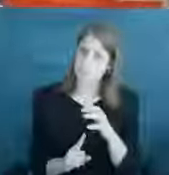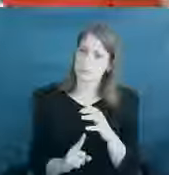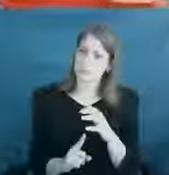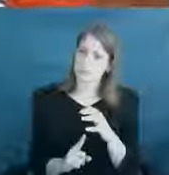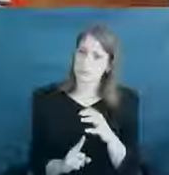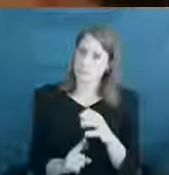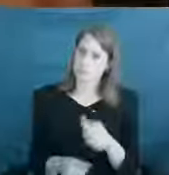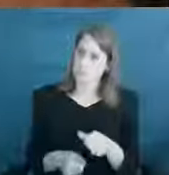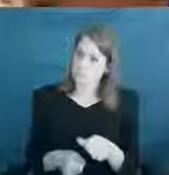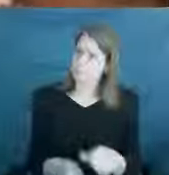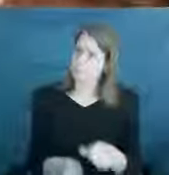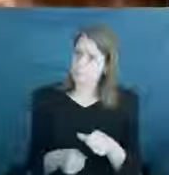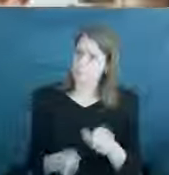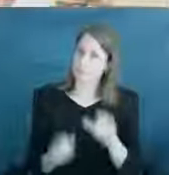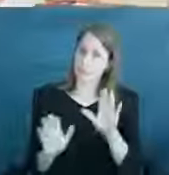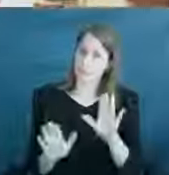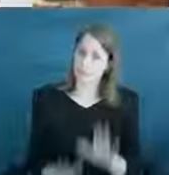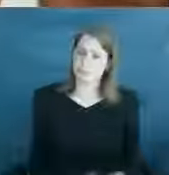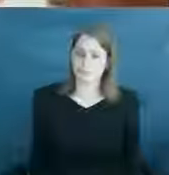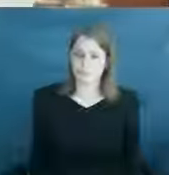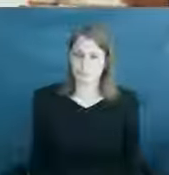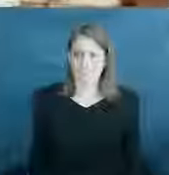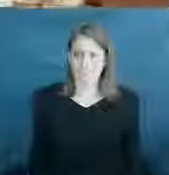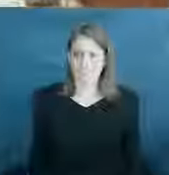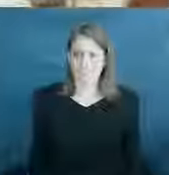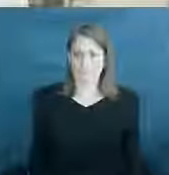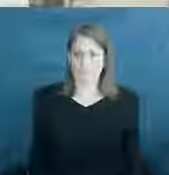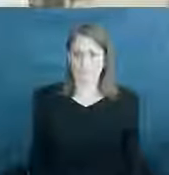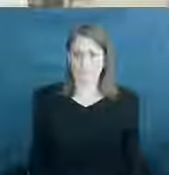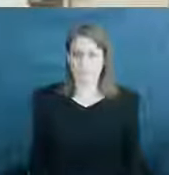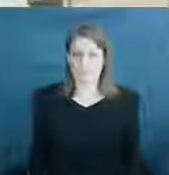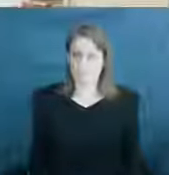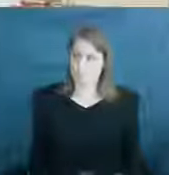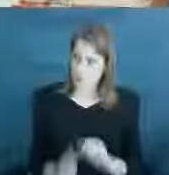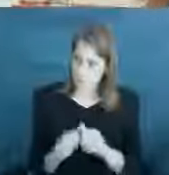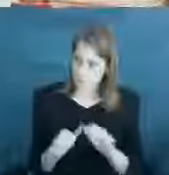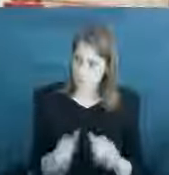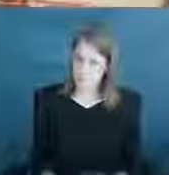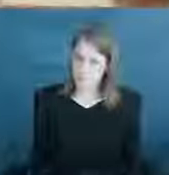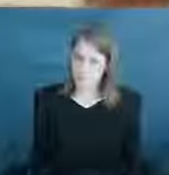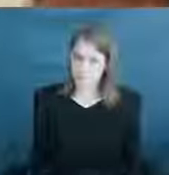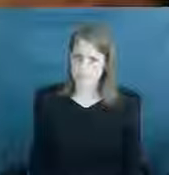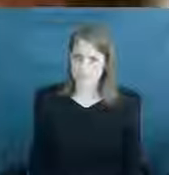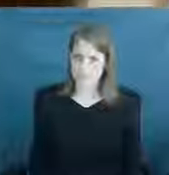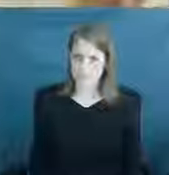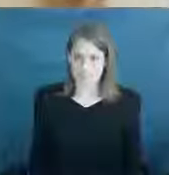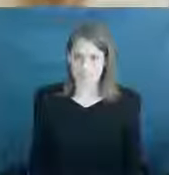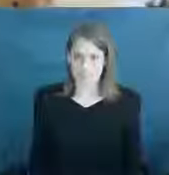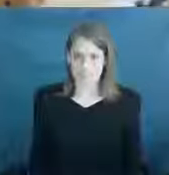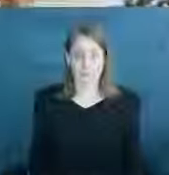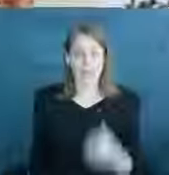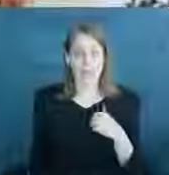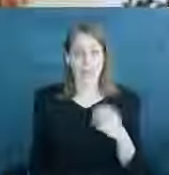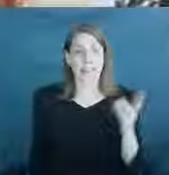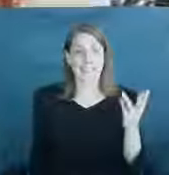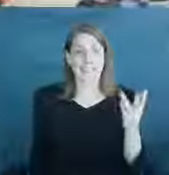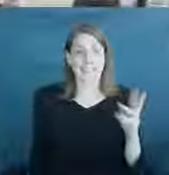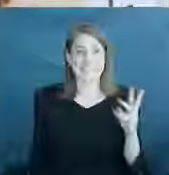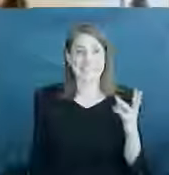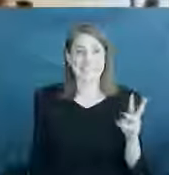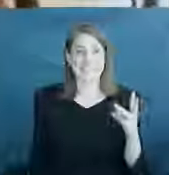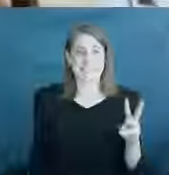What's the matter, guys? All the time in the world. There, you're a champion. Get your weight forward a bit more over the sword. Excellent.